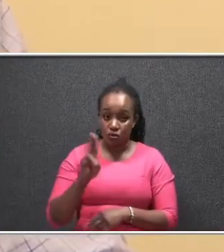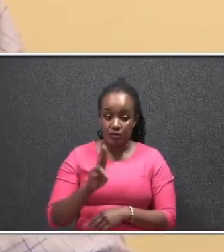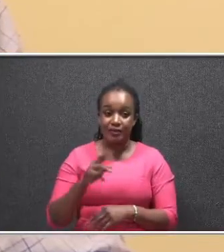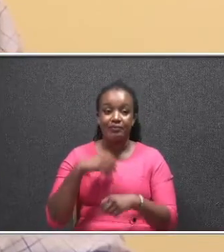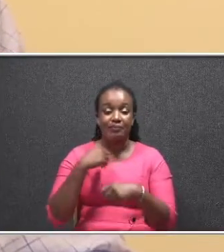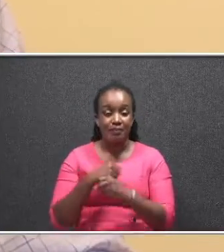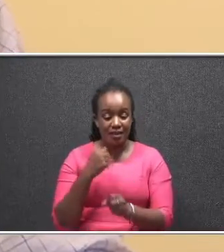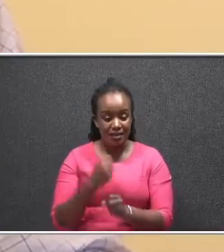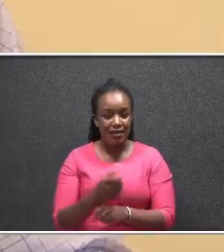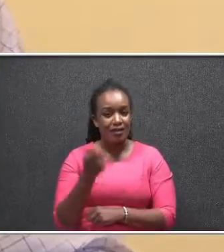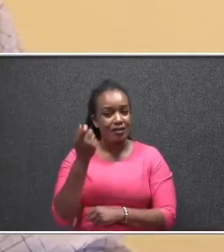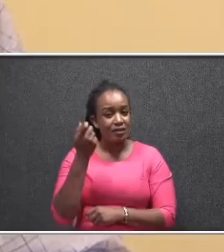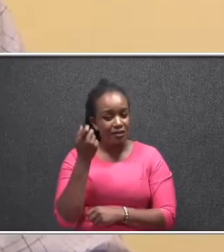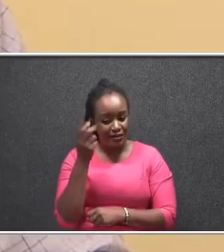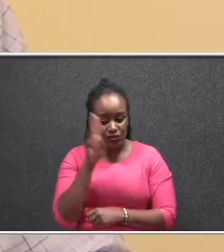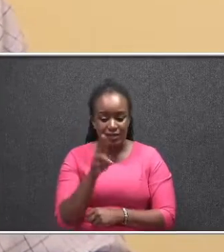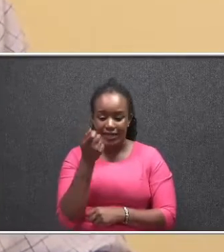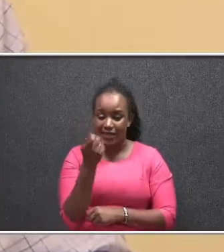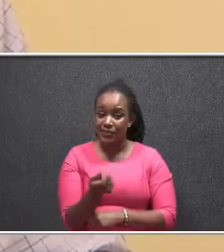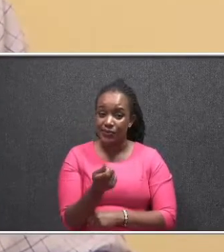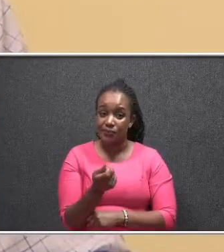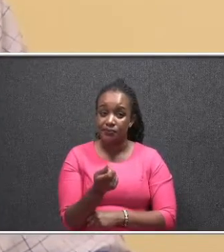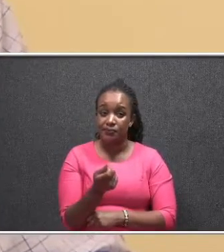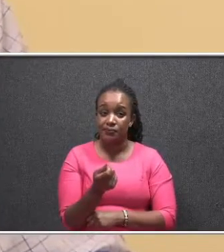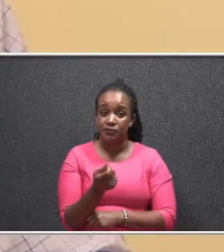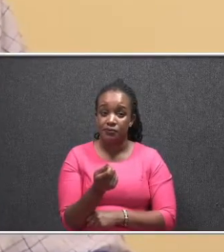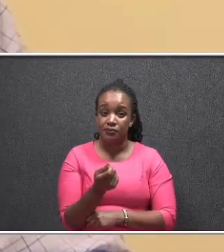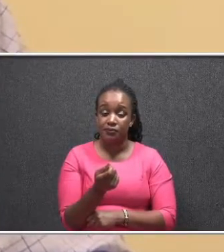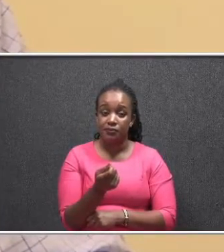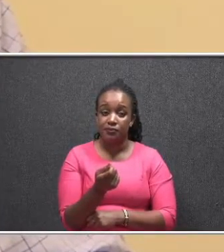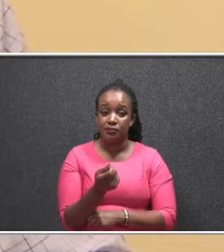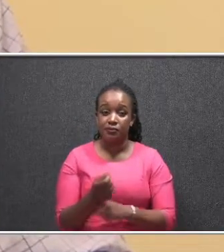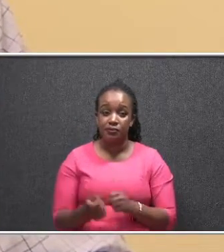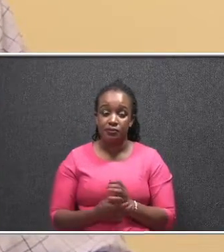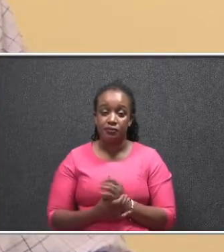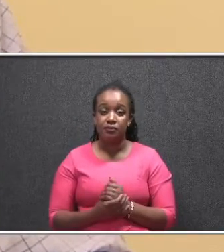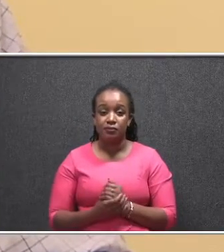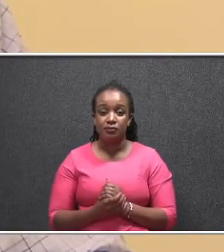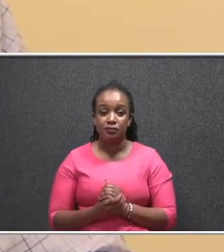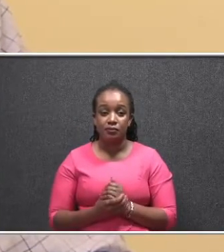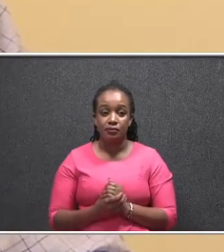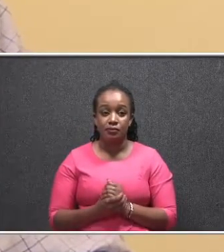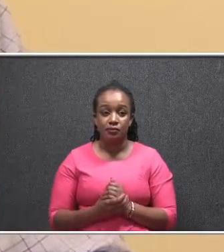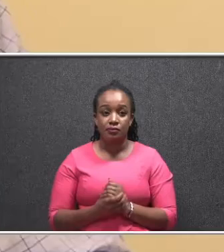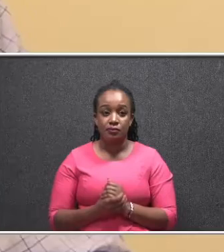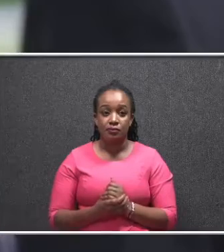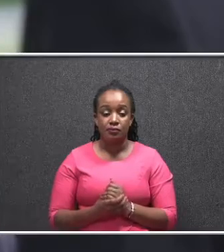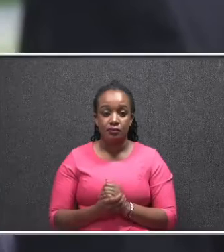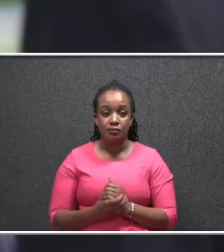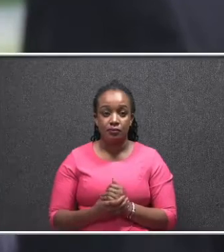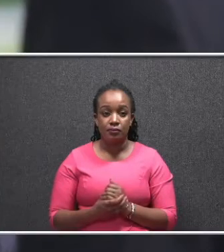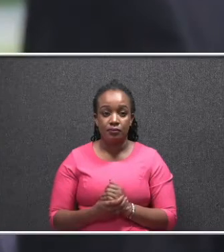dose as possible. If somebody has a breathlessness, he can use inhalation steroid instead of using a systemic steroids, that under medical